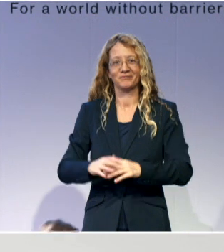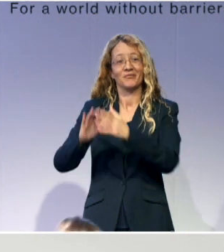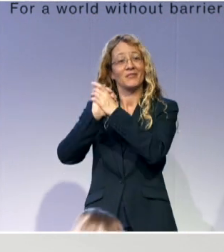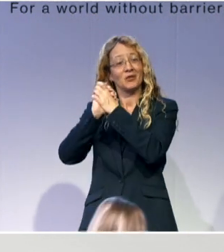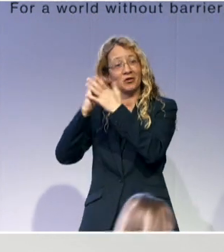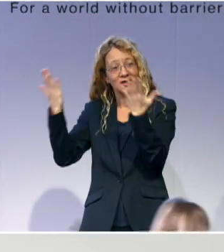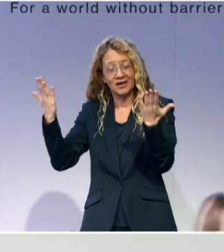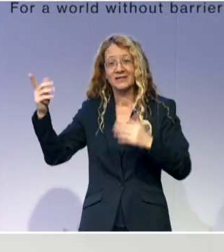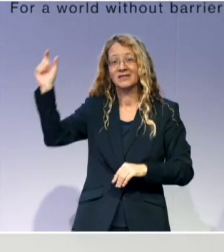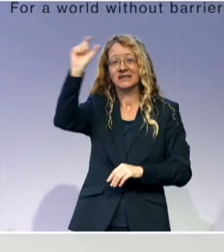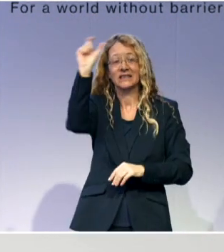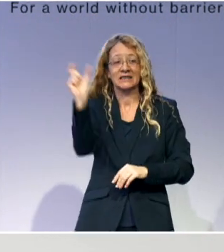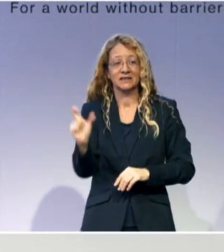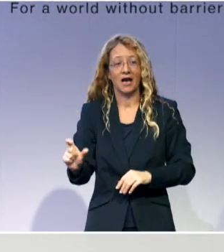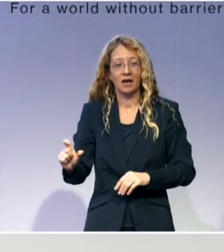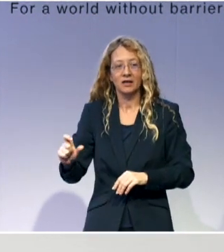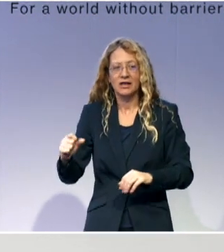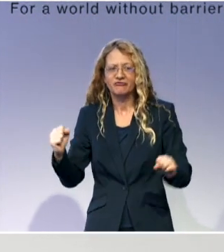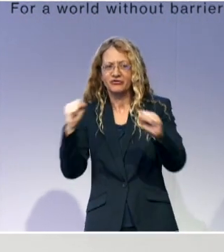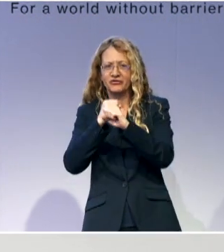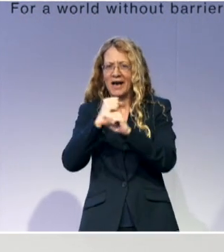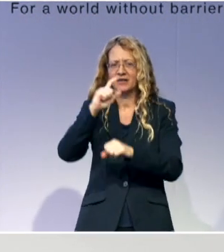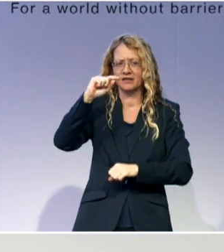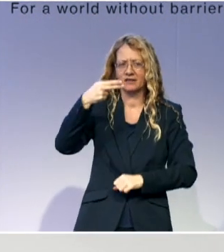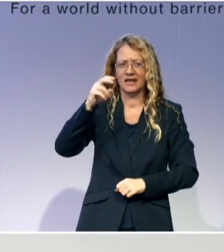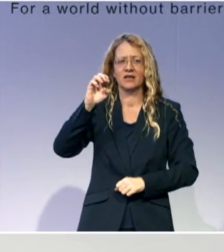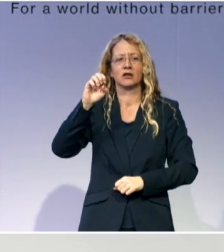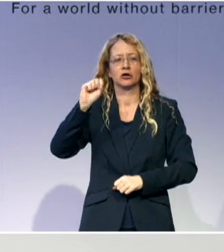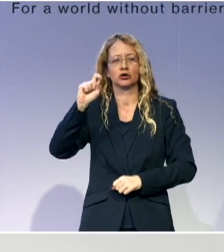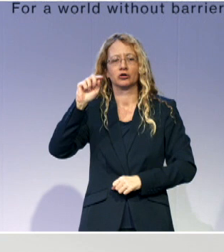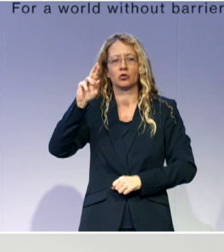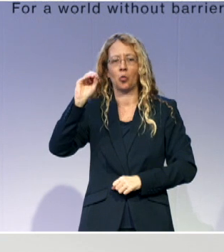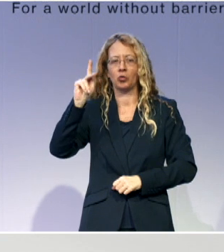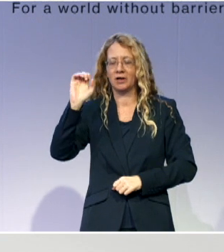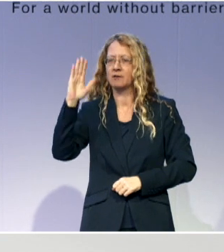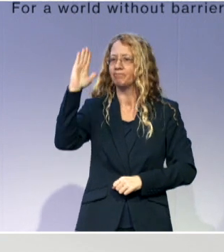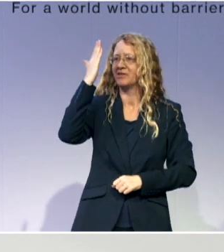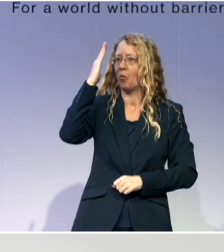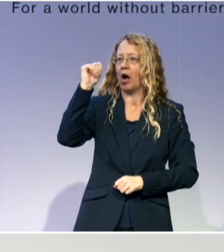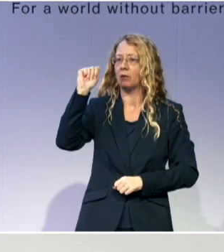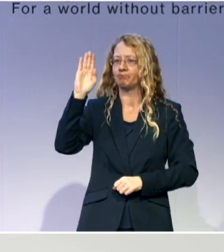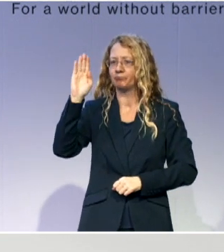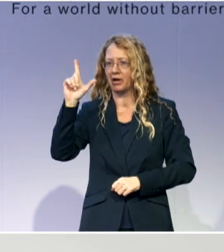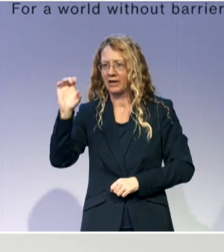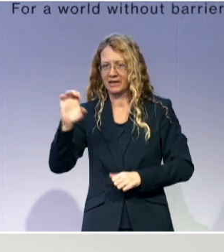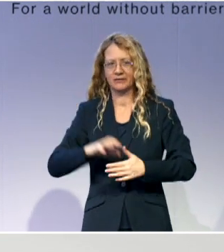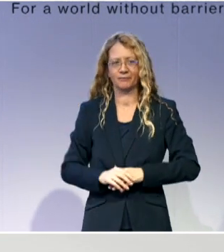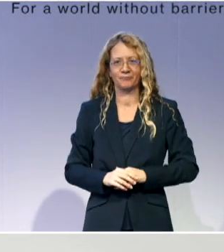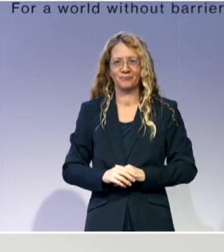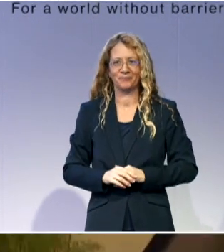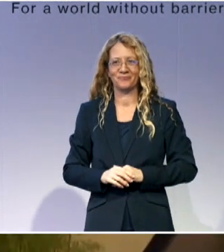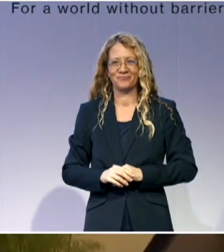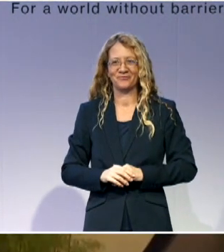Congratulations to Fight the Stroke, Mirrorable from Italy. Zero Project awardee and Impact Transfer